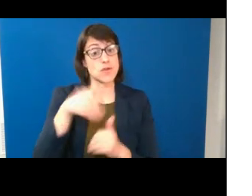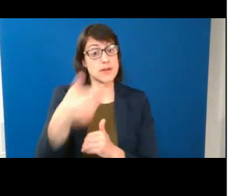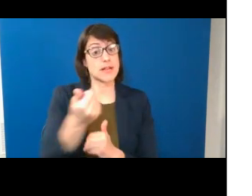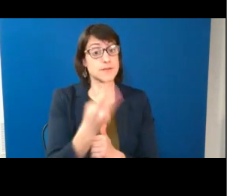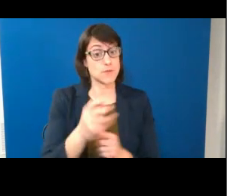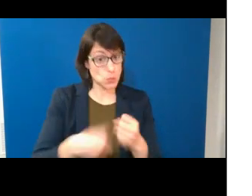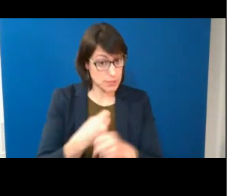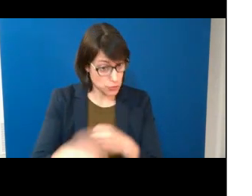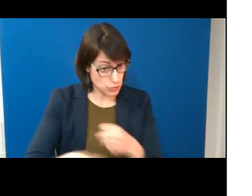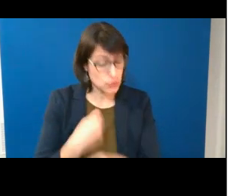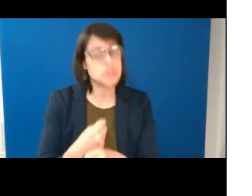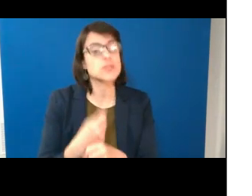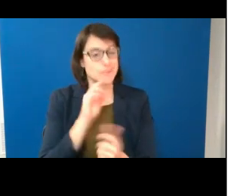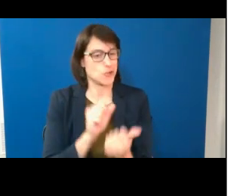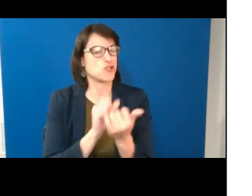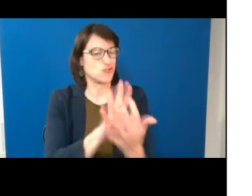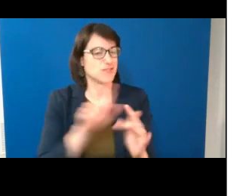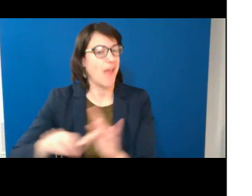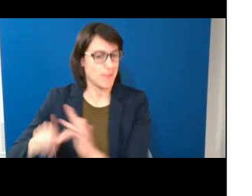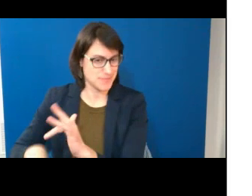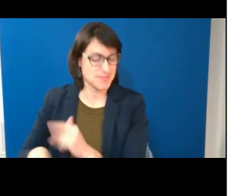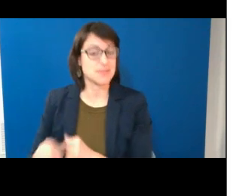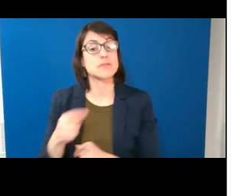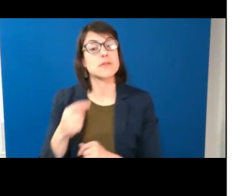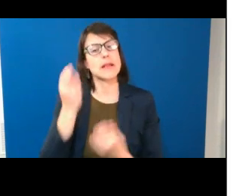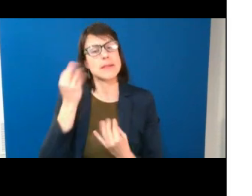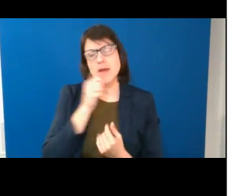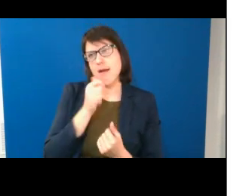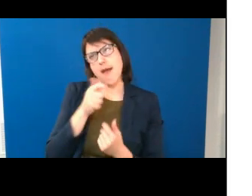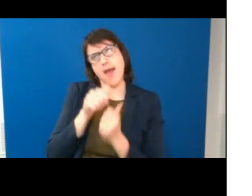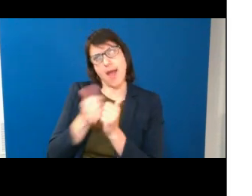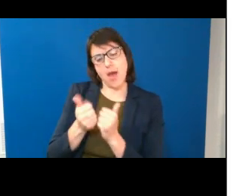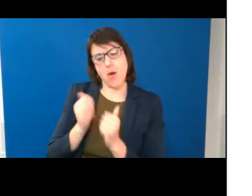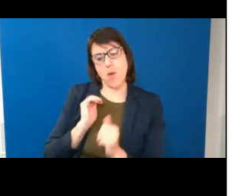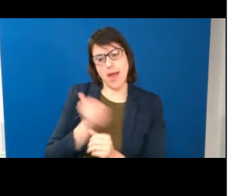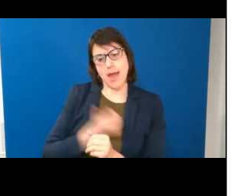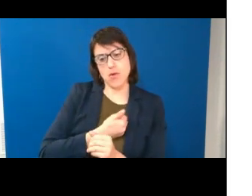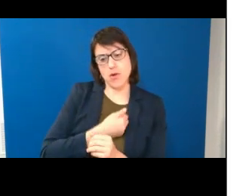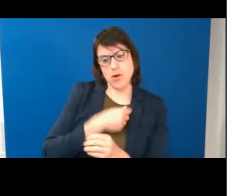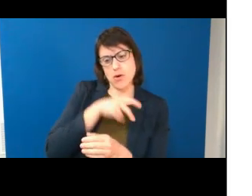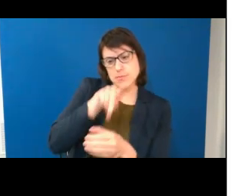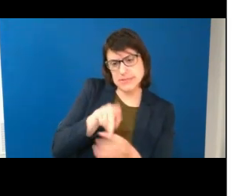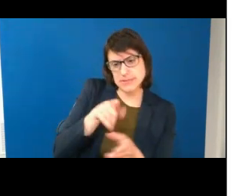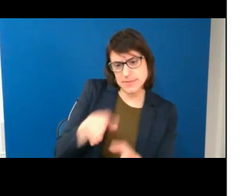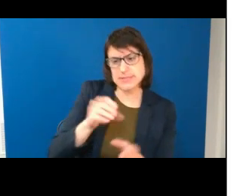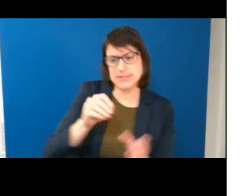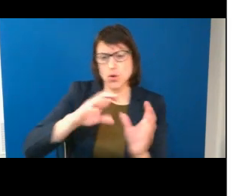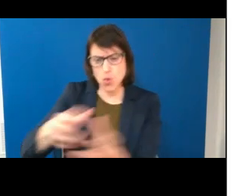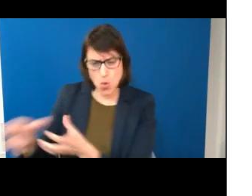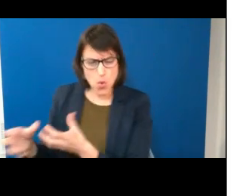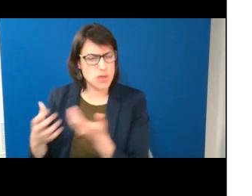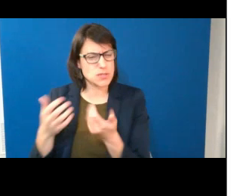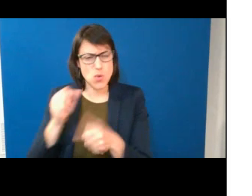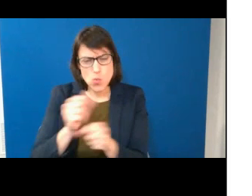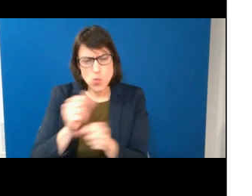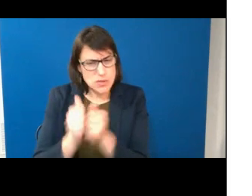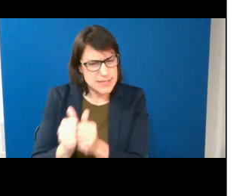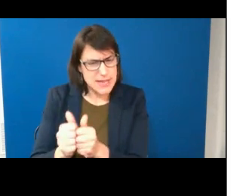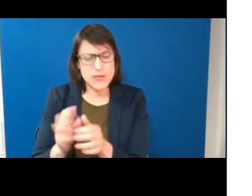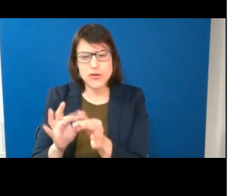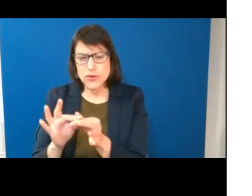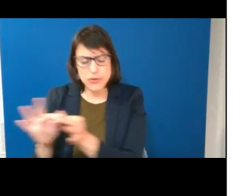gaps in thinking about how our participants and cohorts are working together in between cohorts, but also in between sessions